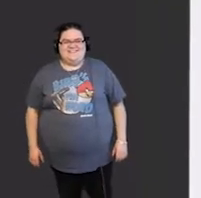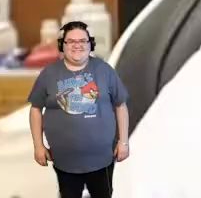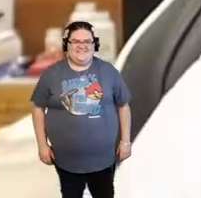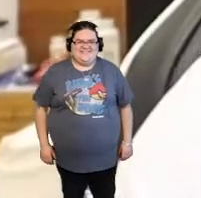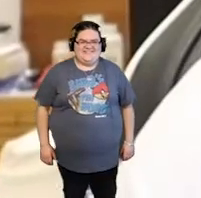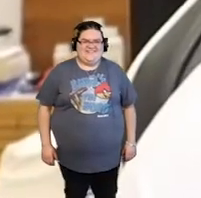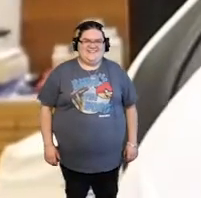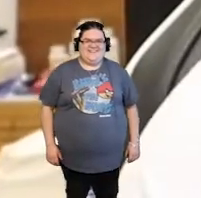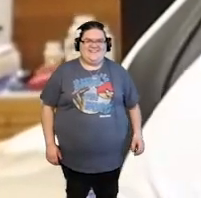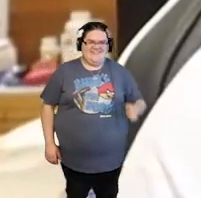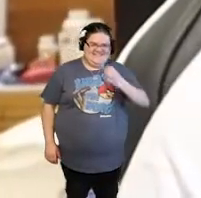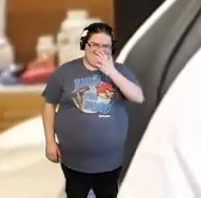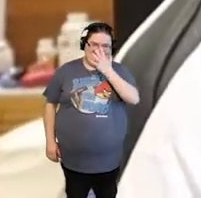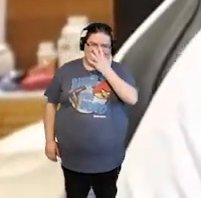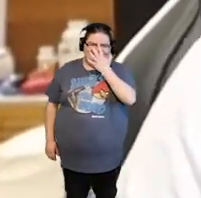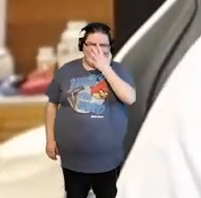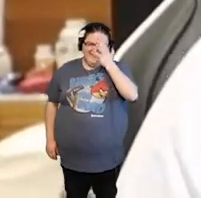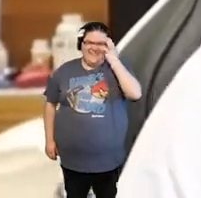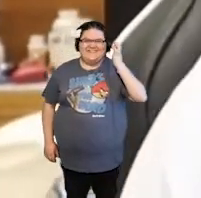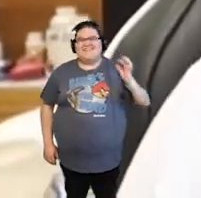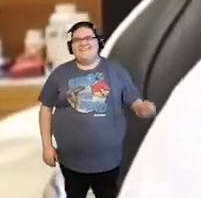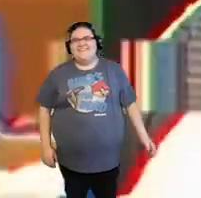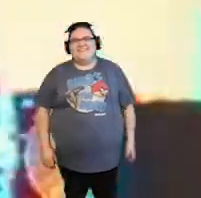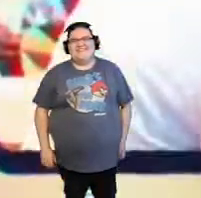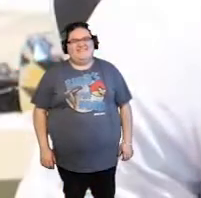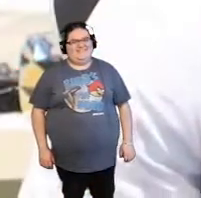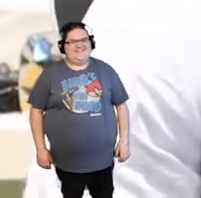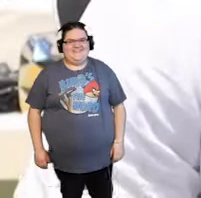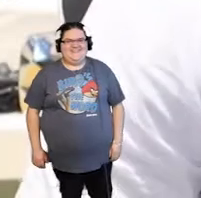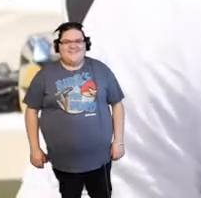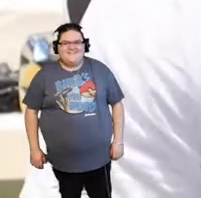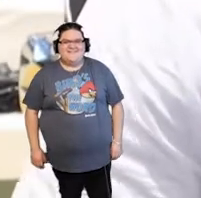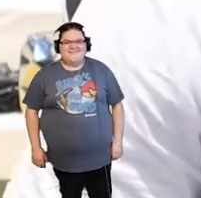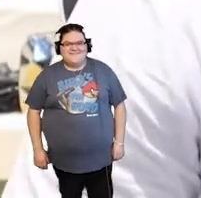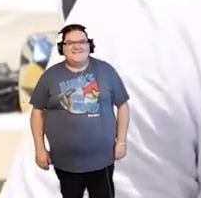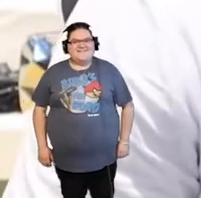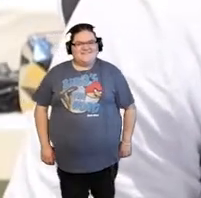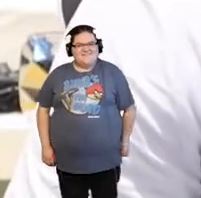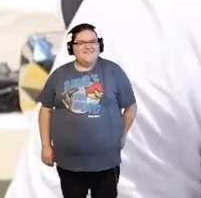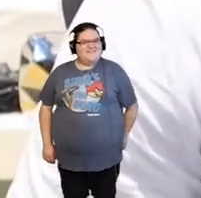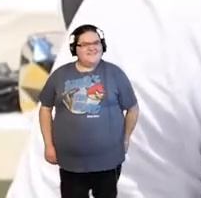cute. I don't know. It's cute.